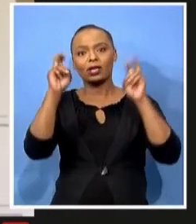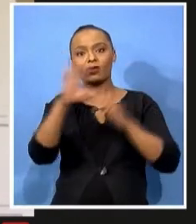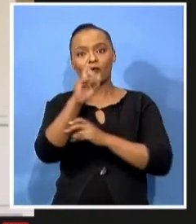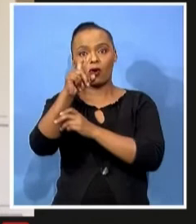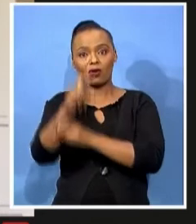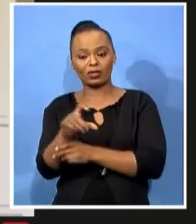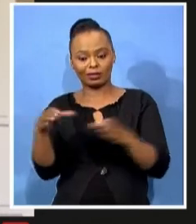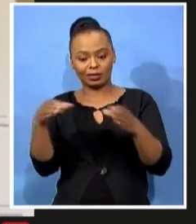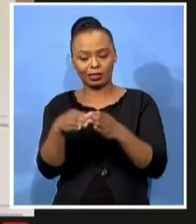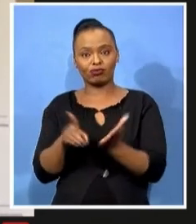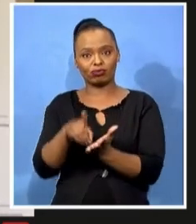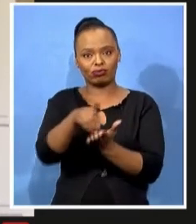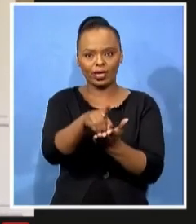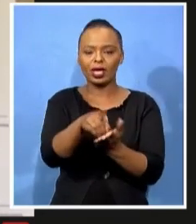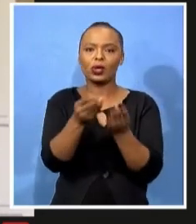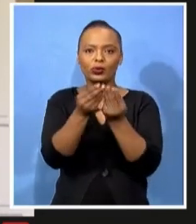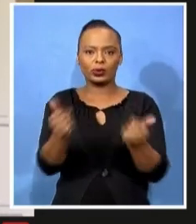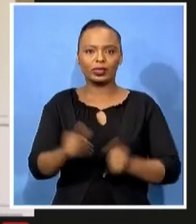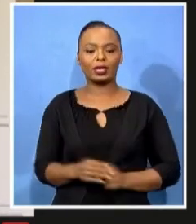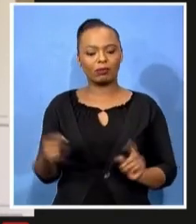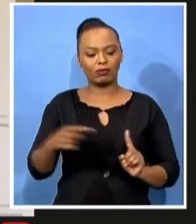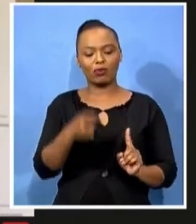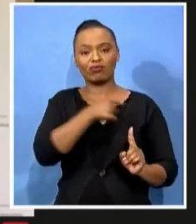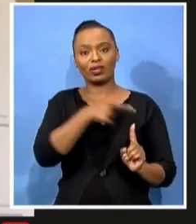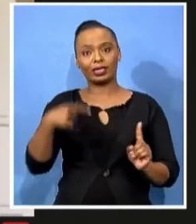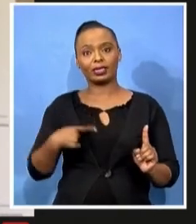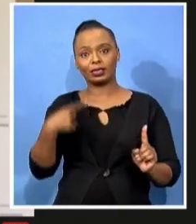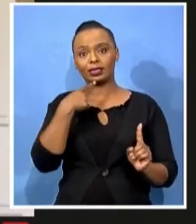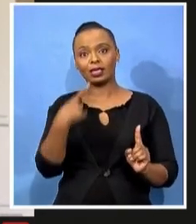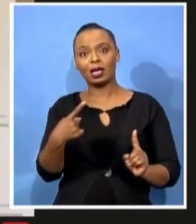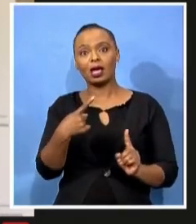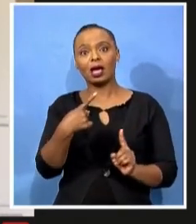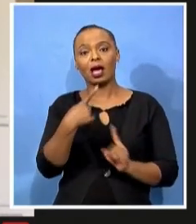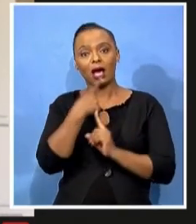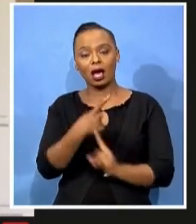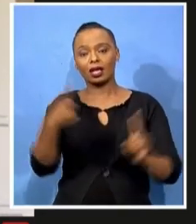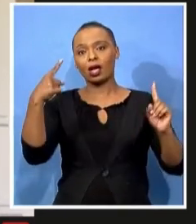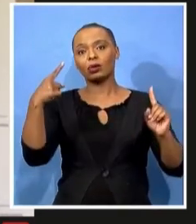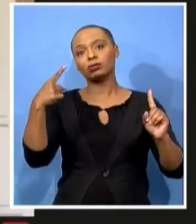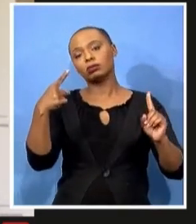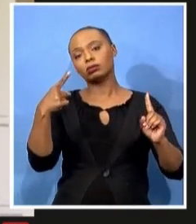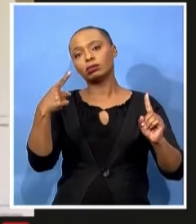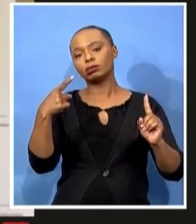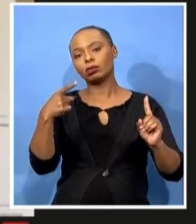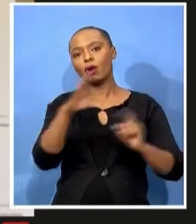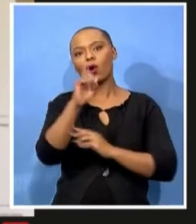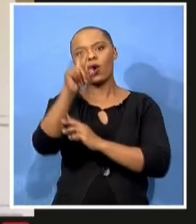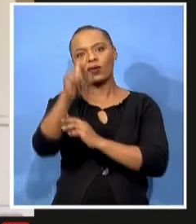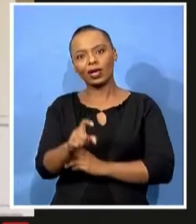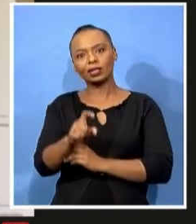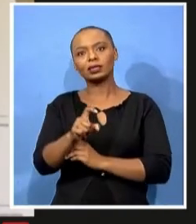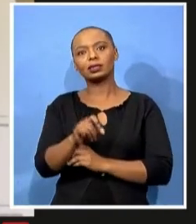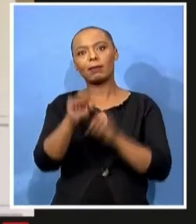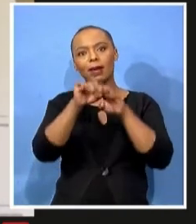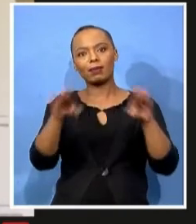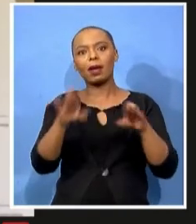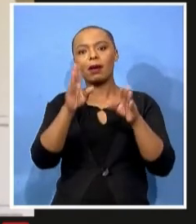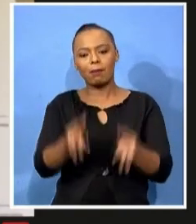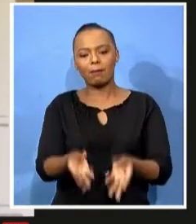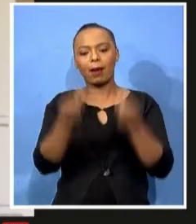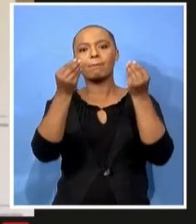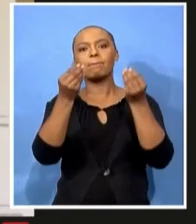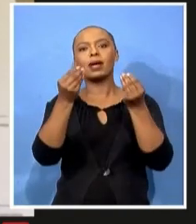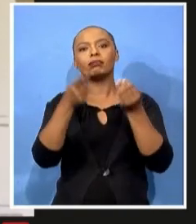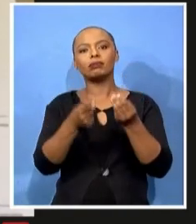COVAX platform, we were going to have we will have the first vaccine into the country